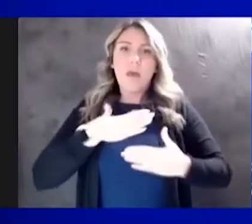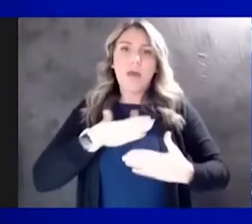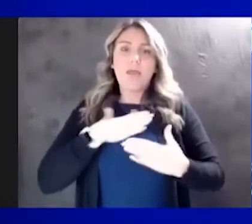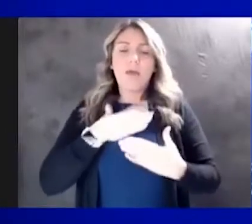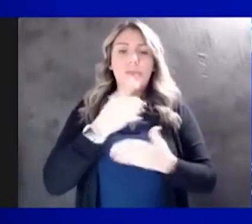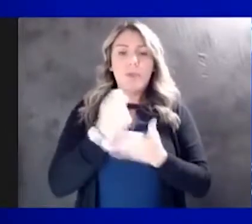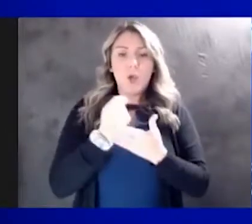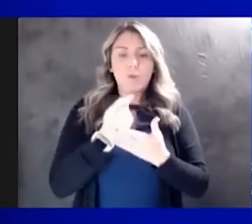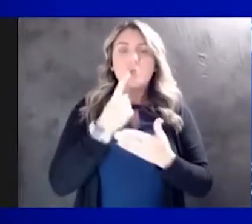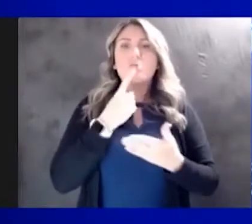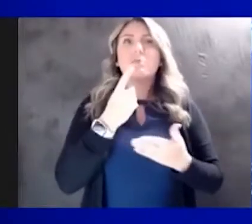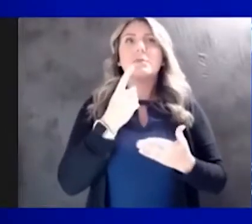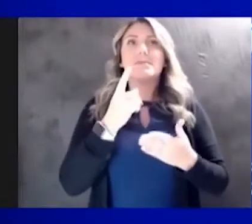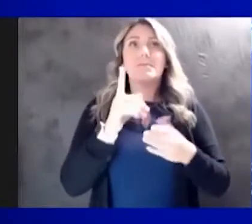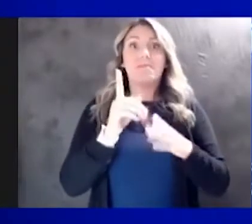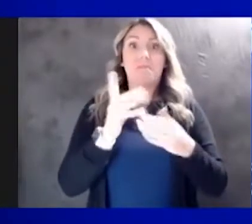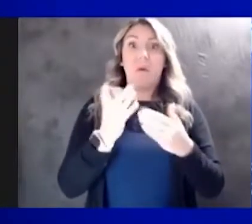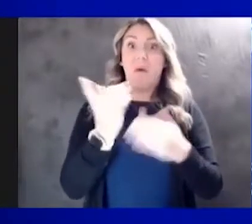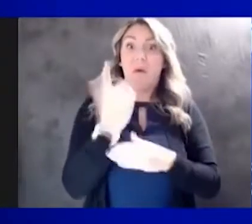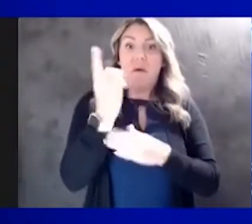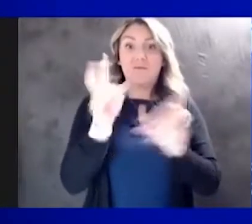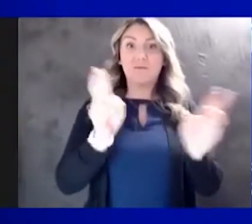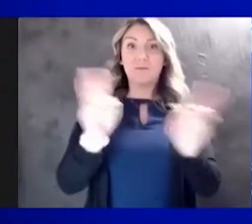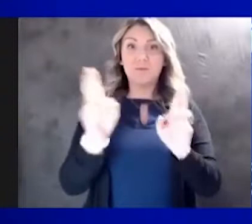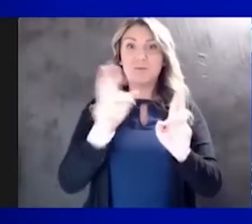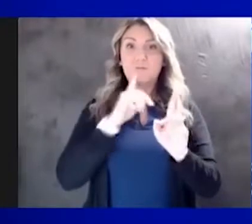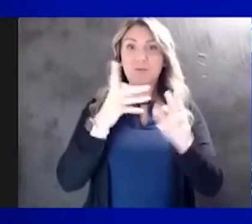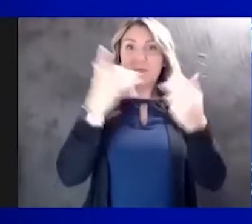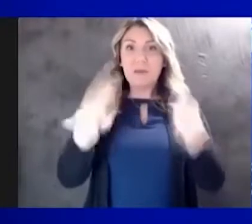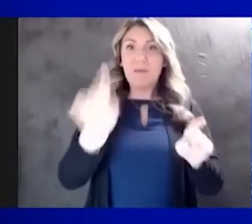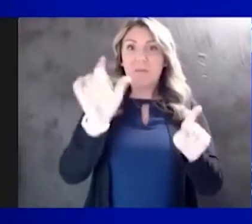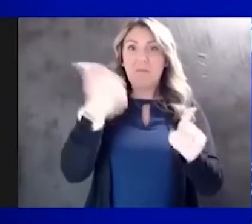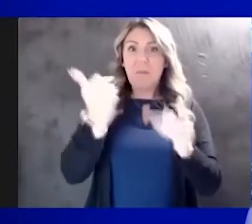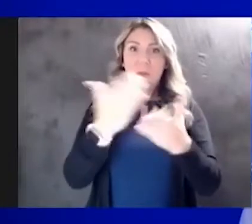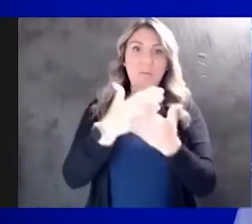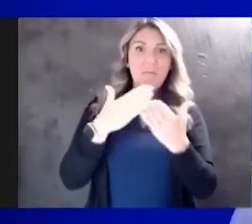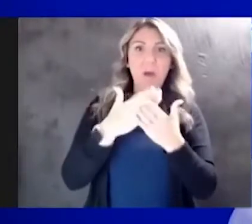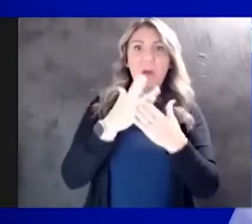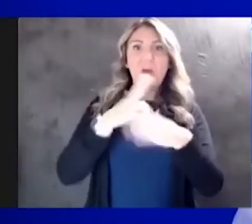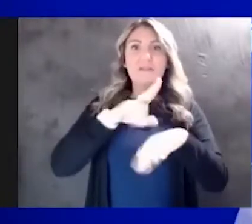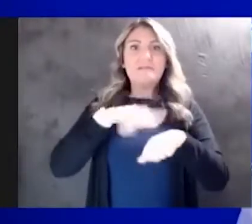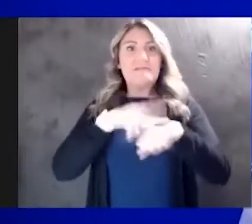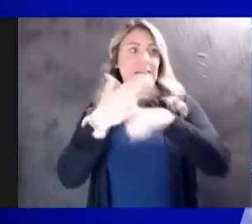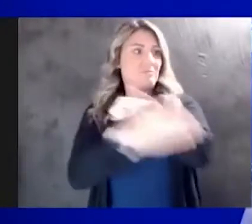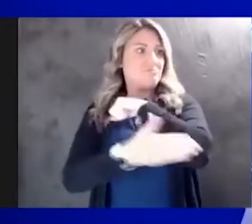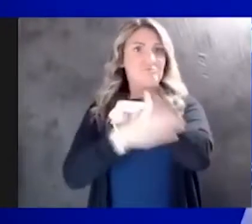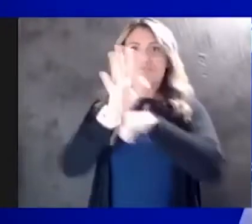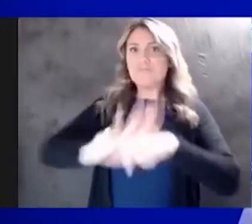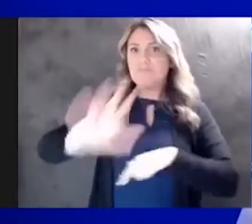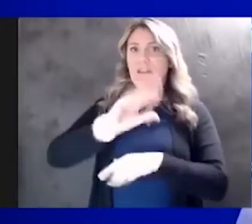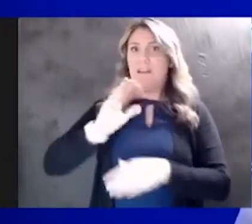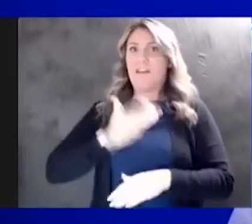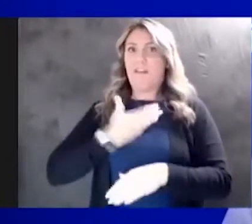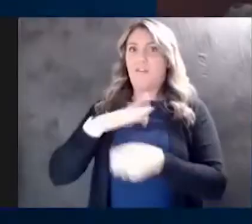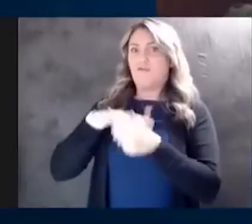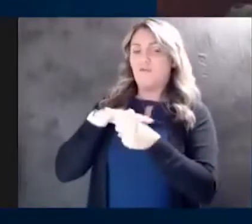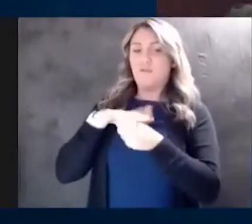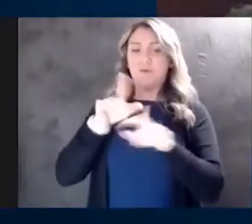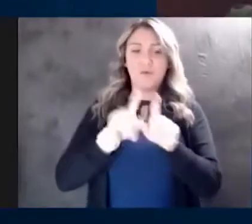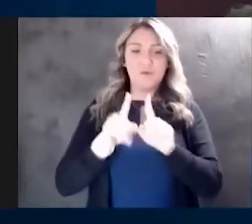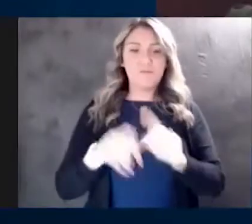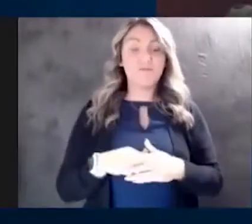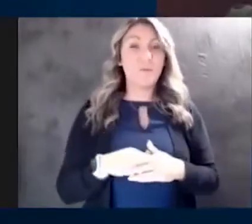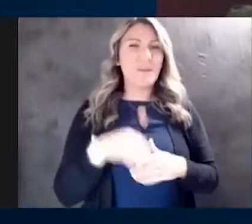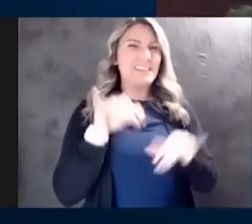always at the ready. We know what is happening in other parts of the nation and other parts of our region. All right, so stay right there because we want to thank our